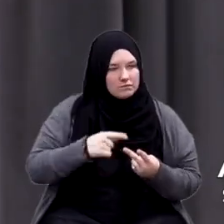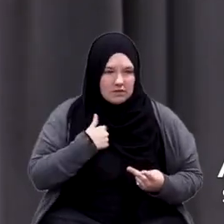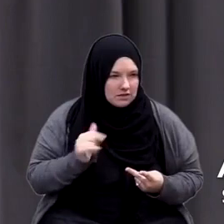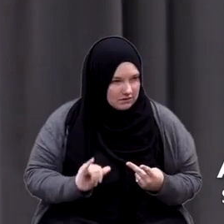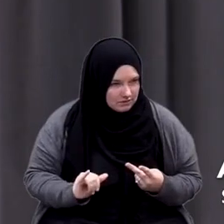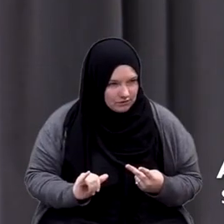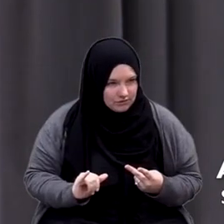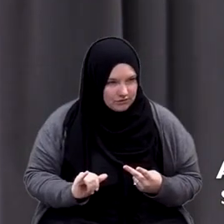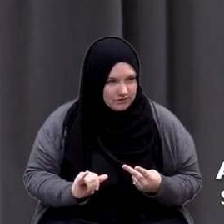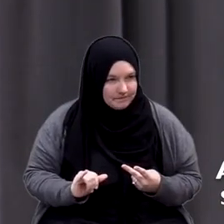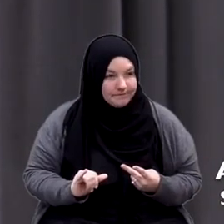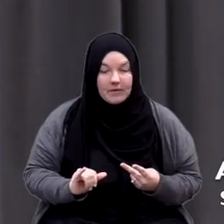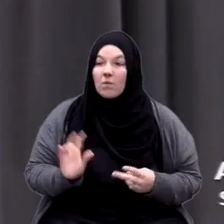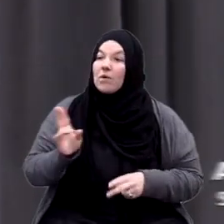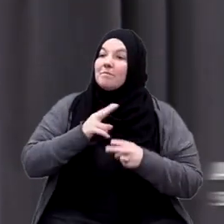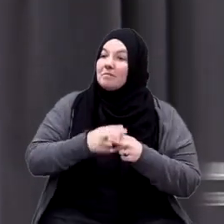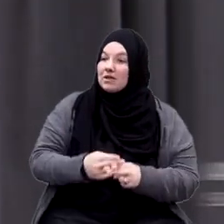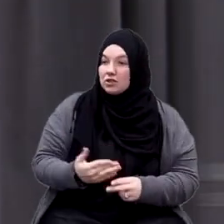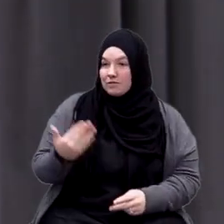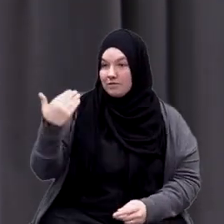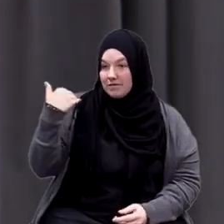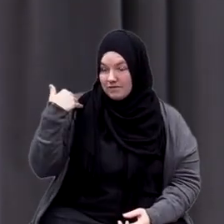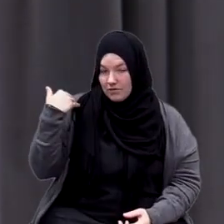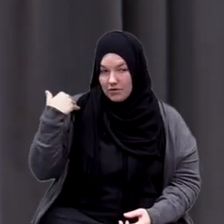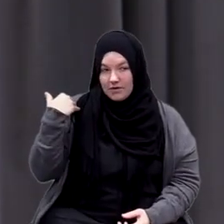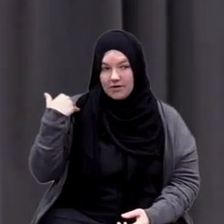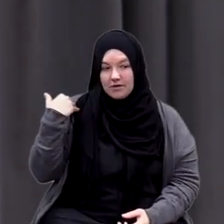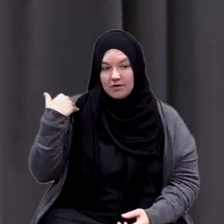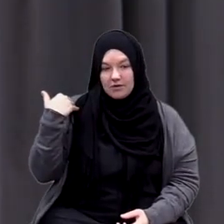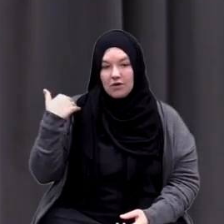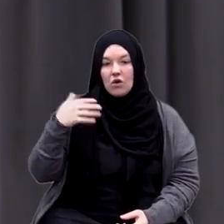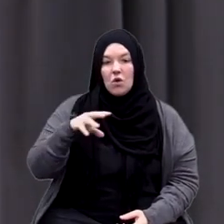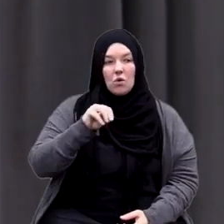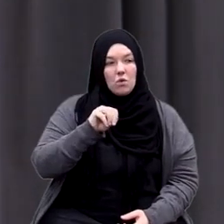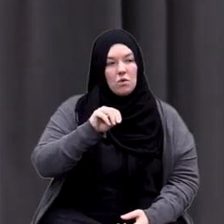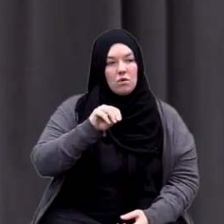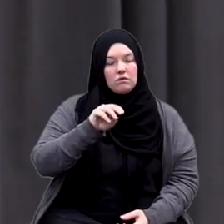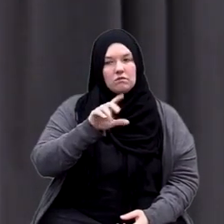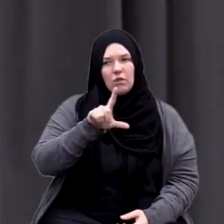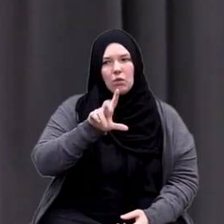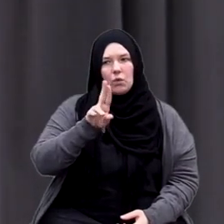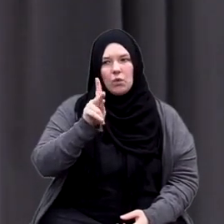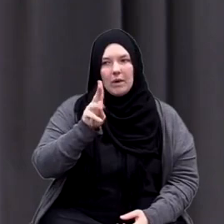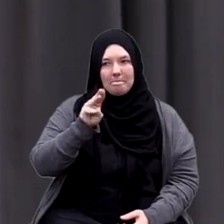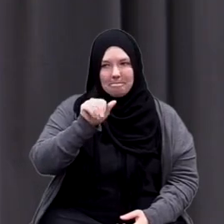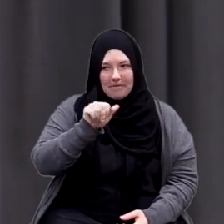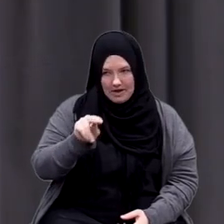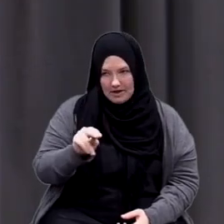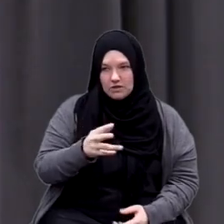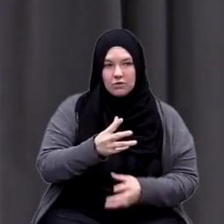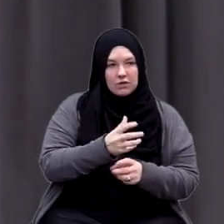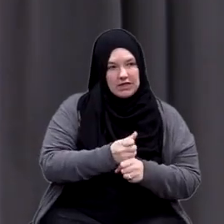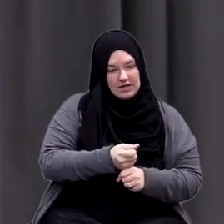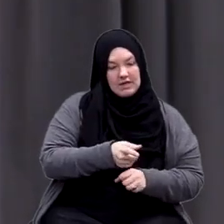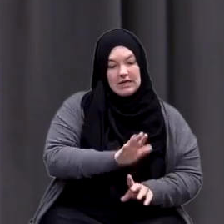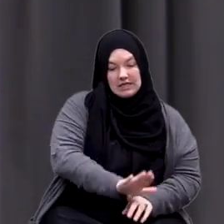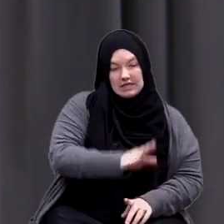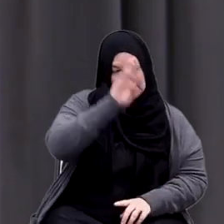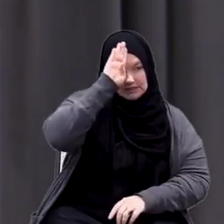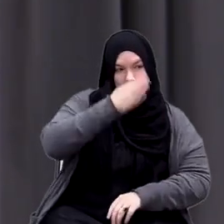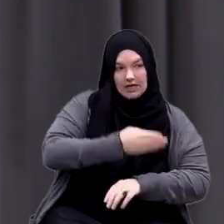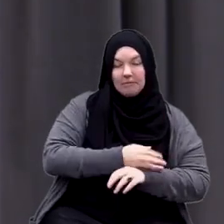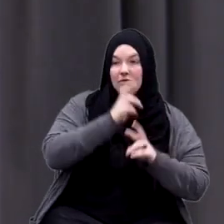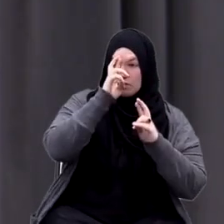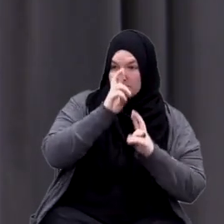We mentioned before that Luqman, to get his son to be obedient and respectful to